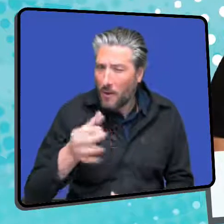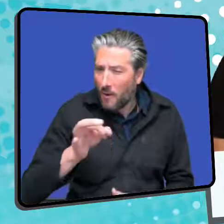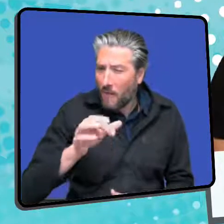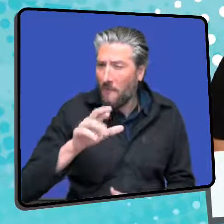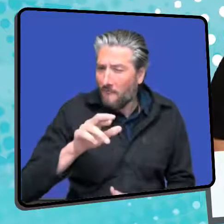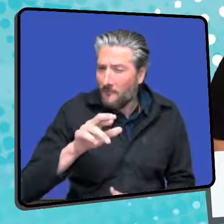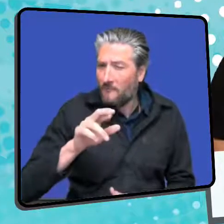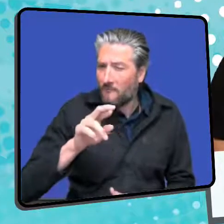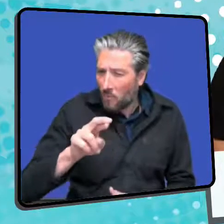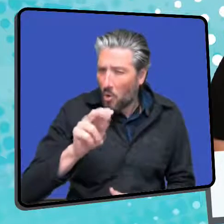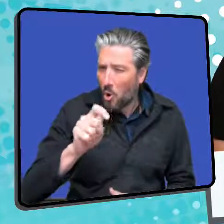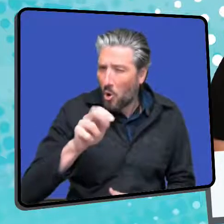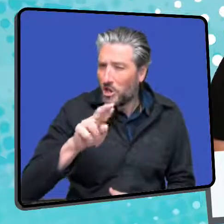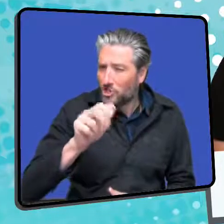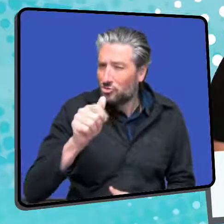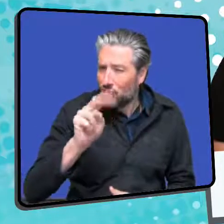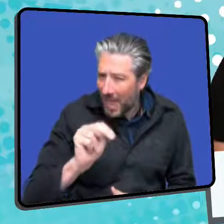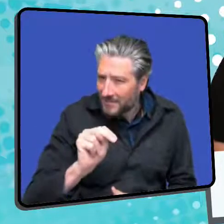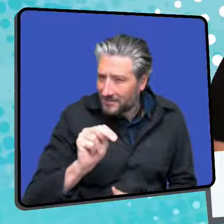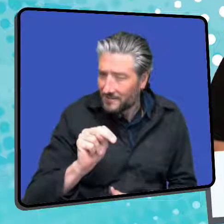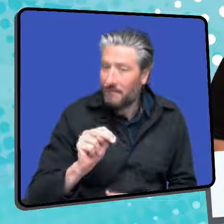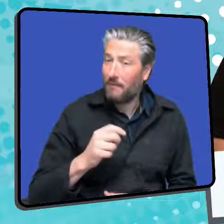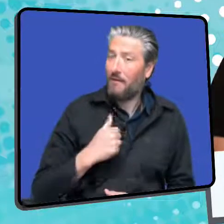No, that is a new one.